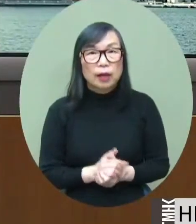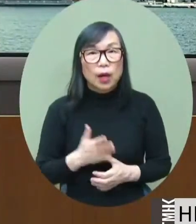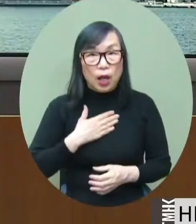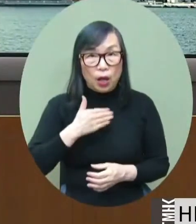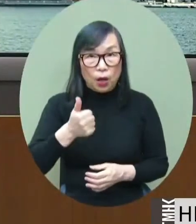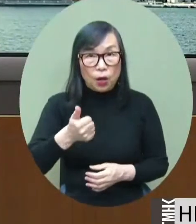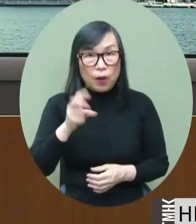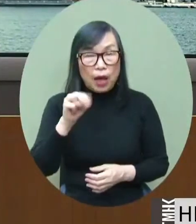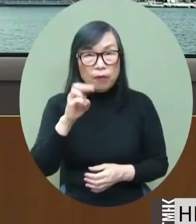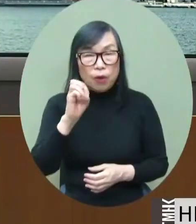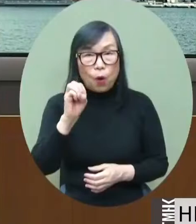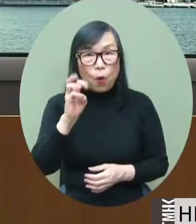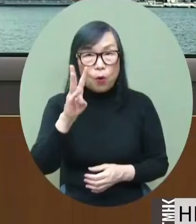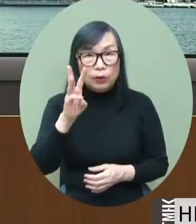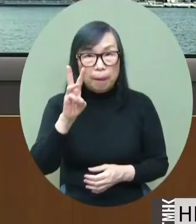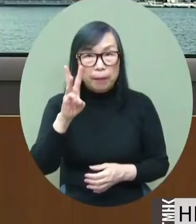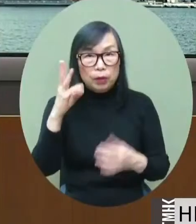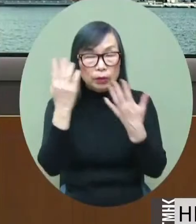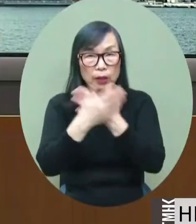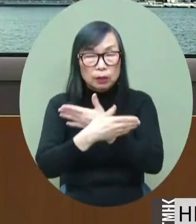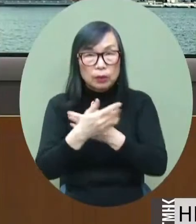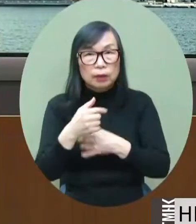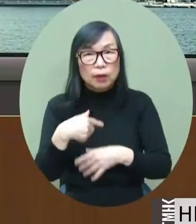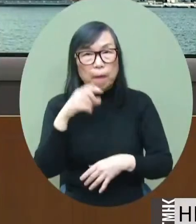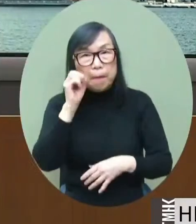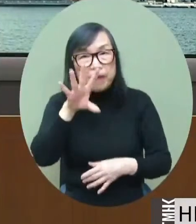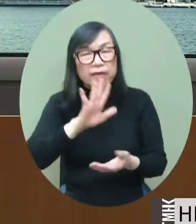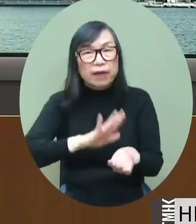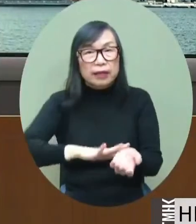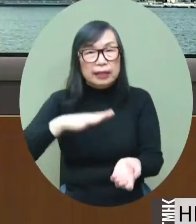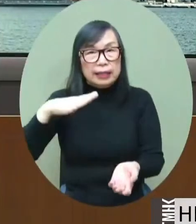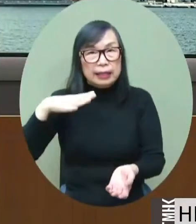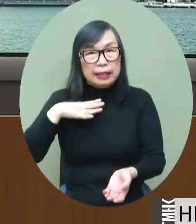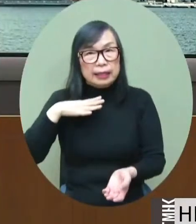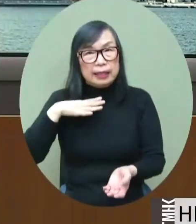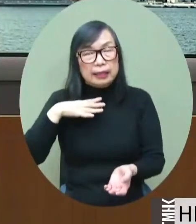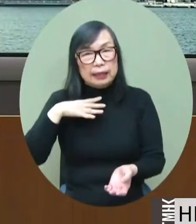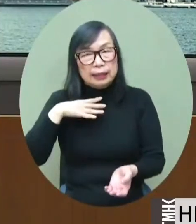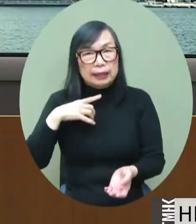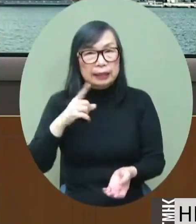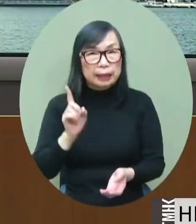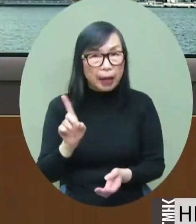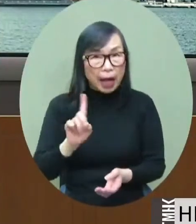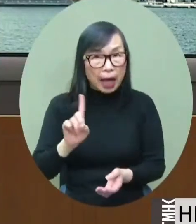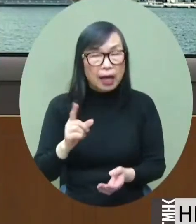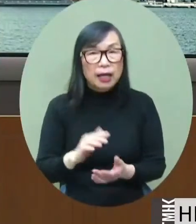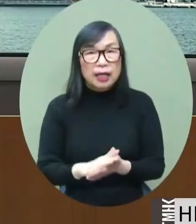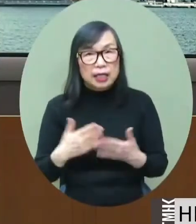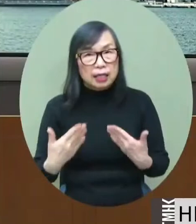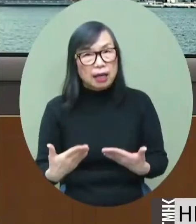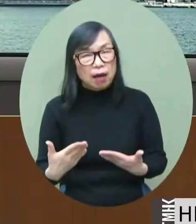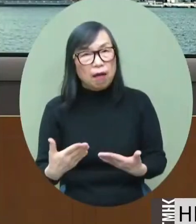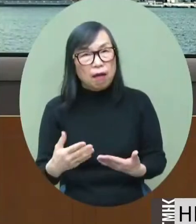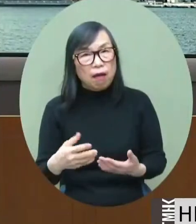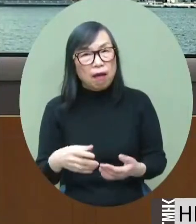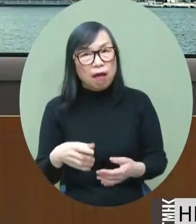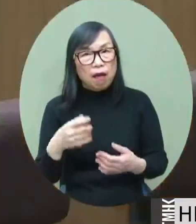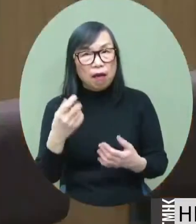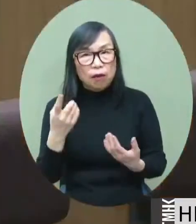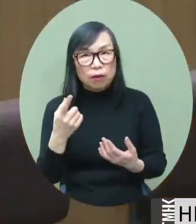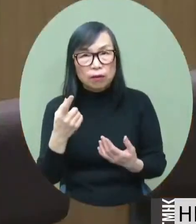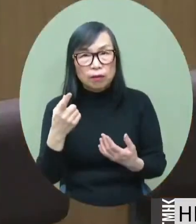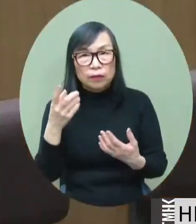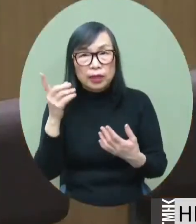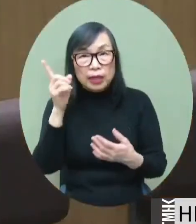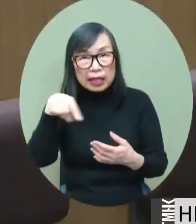for the people. I'm from Now TV. First, the question about the trends in the pandemic.